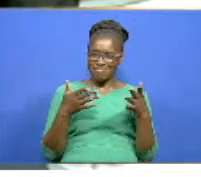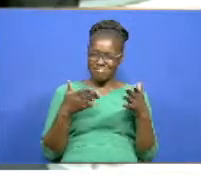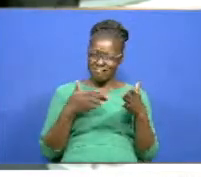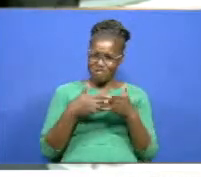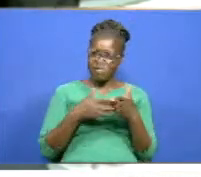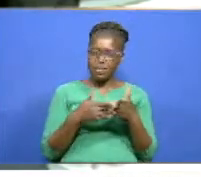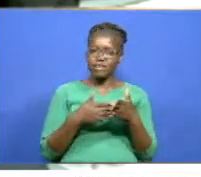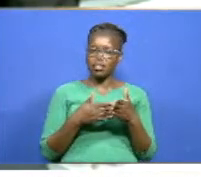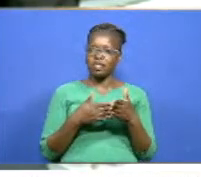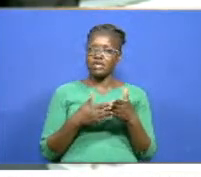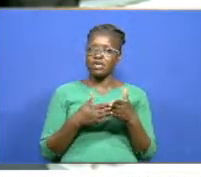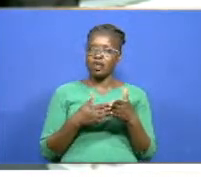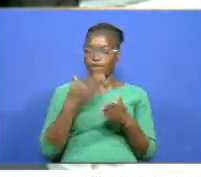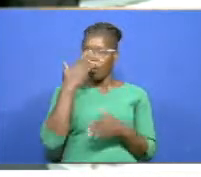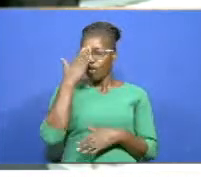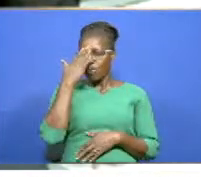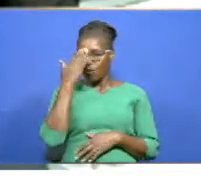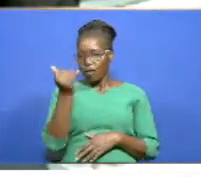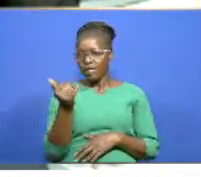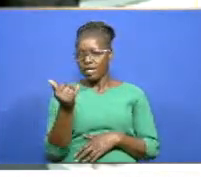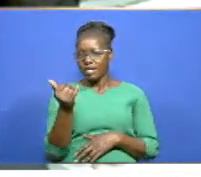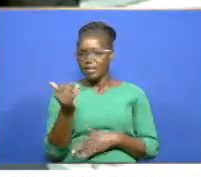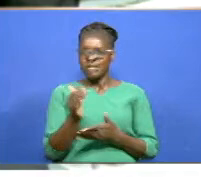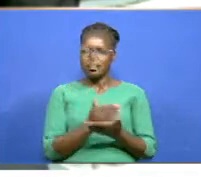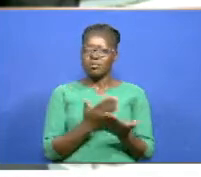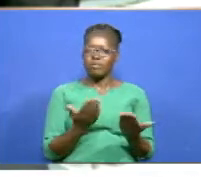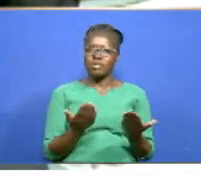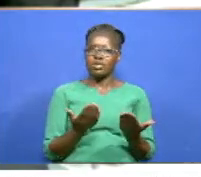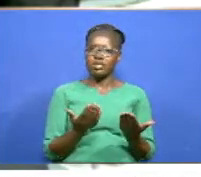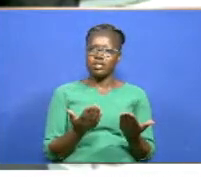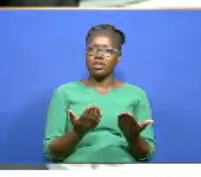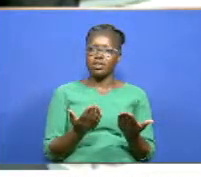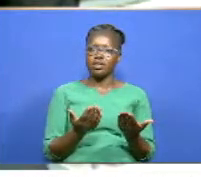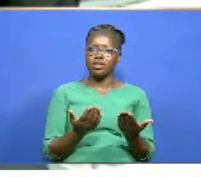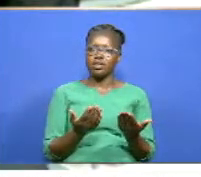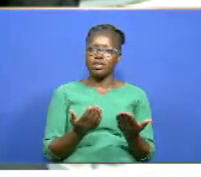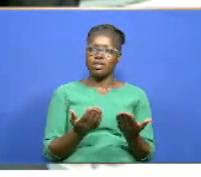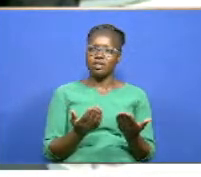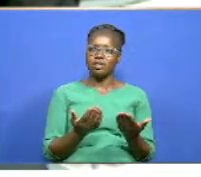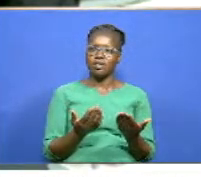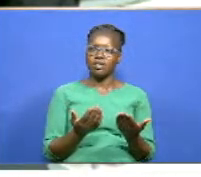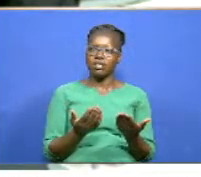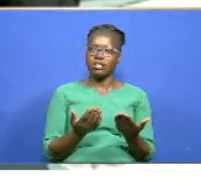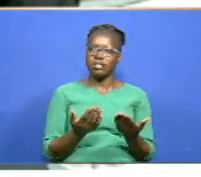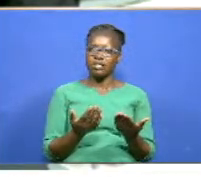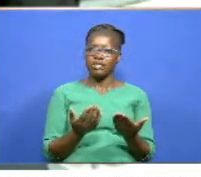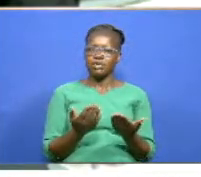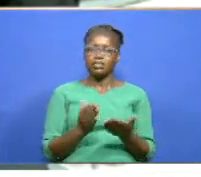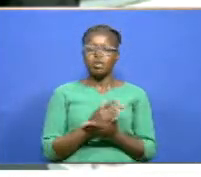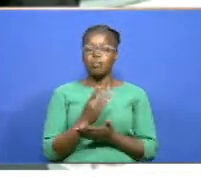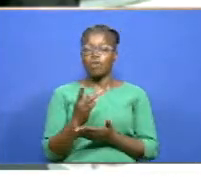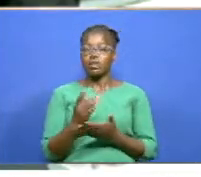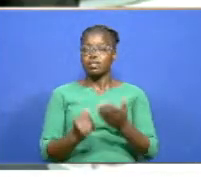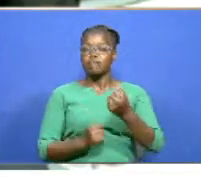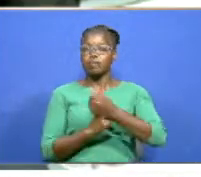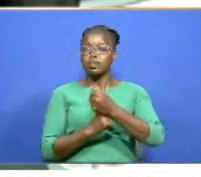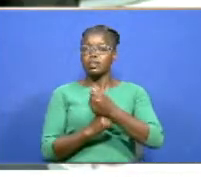Msambweni because of something that was backed, or something that somebody who was backed by